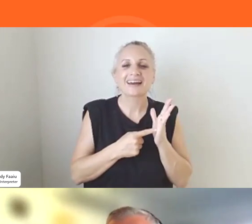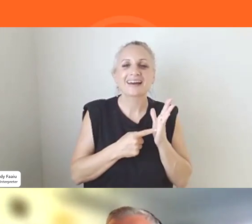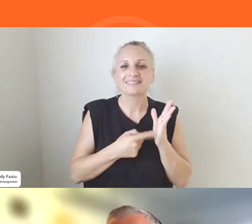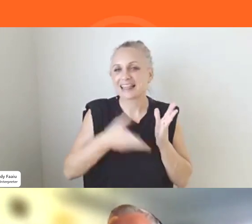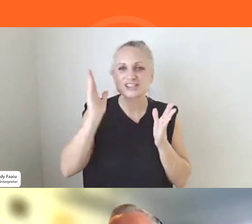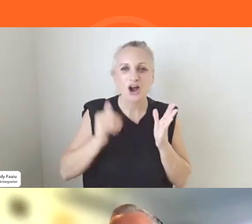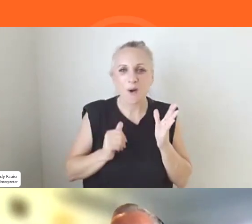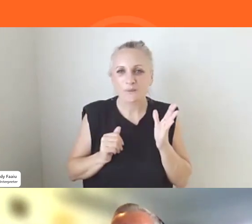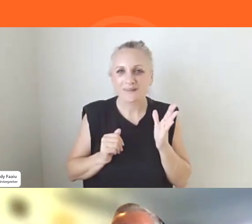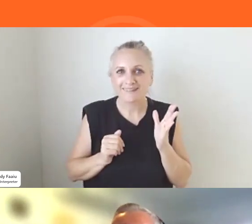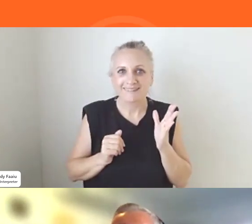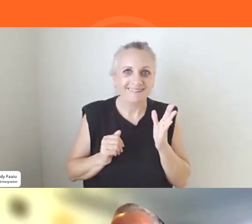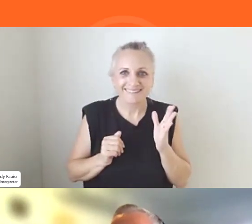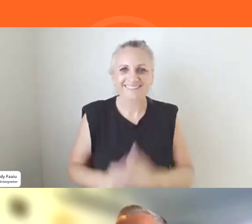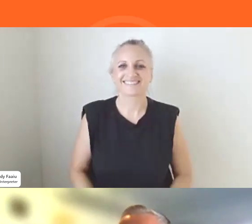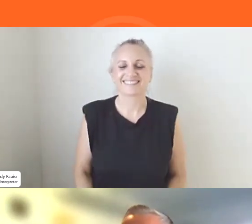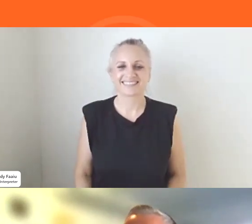go.